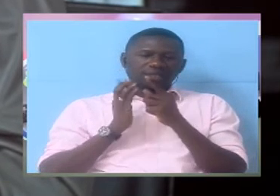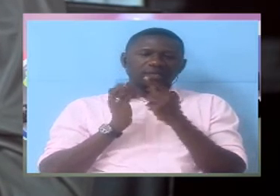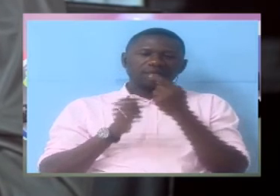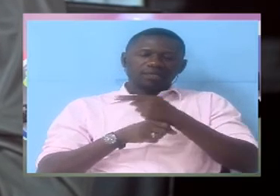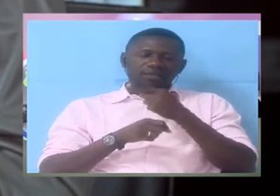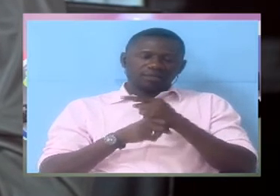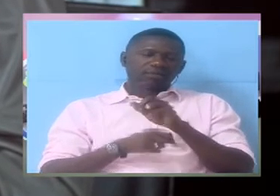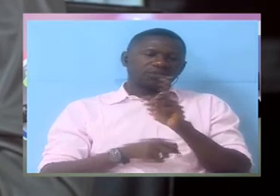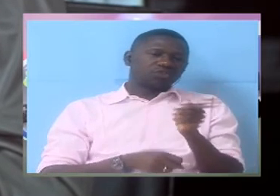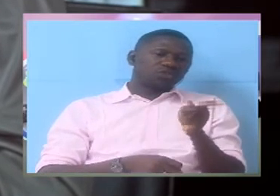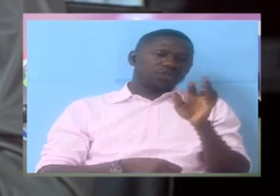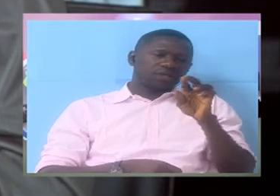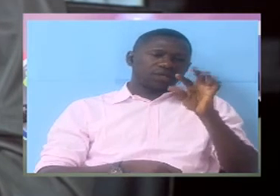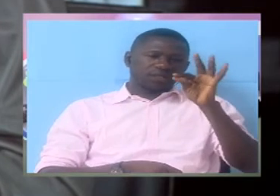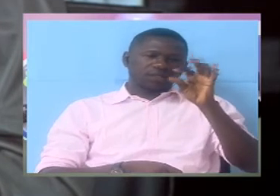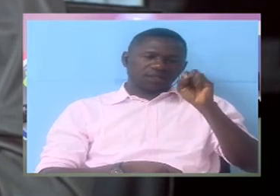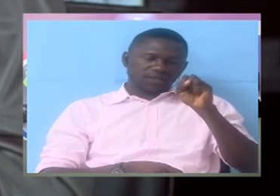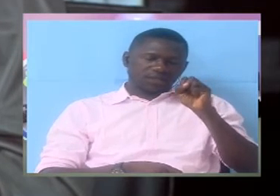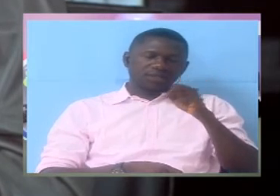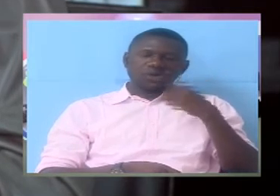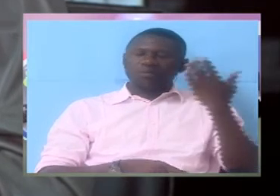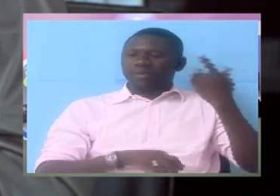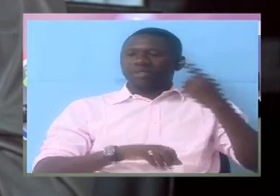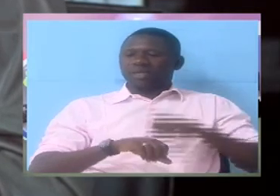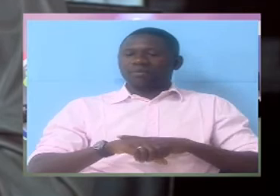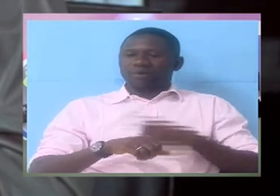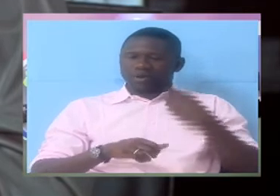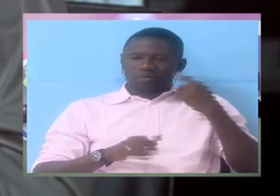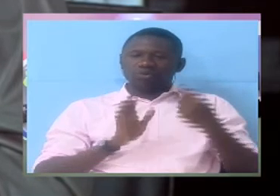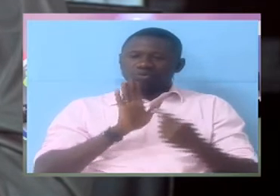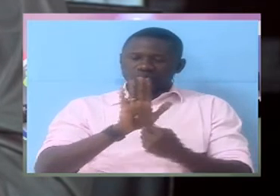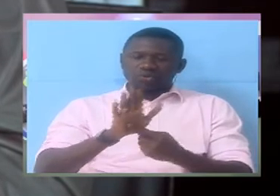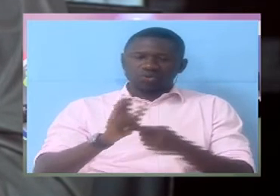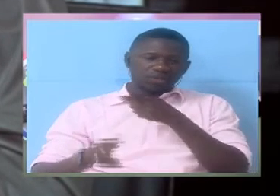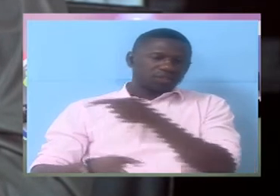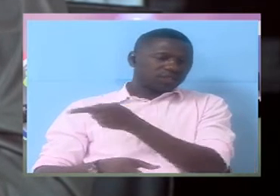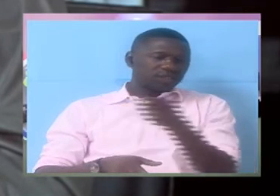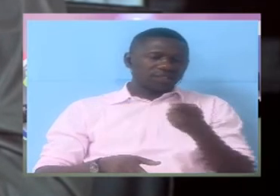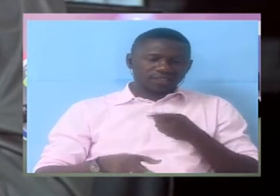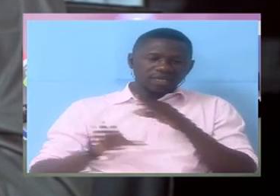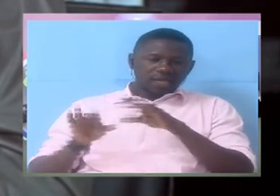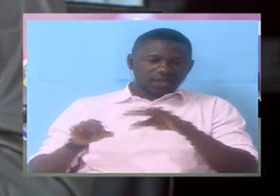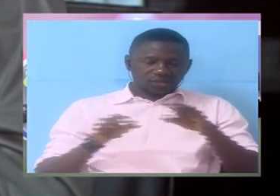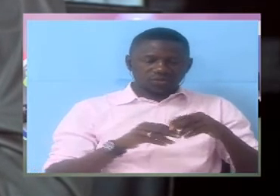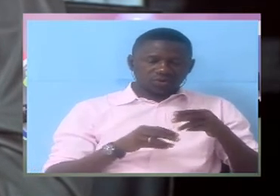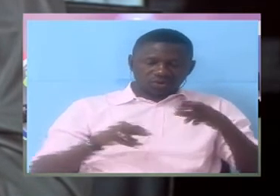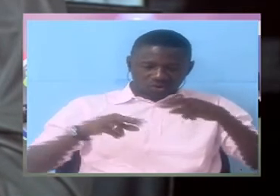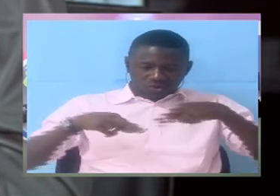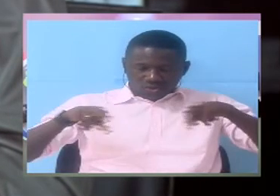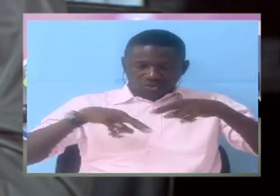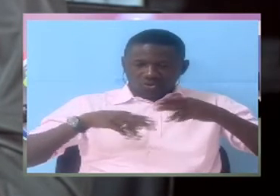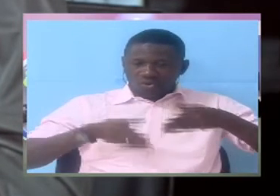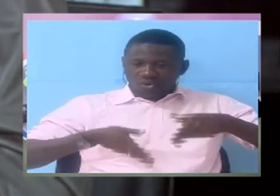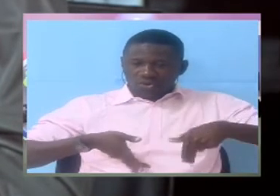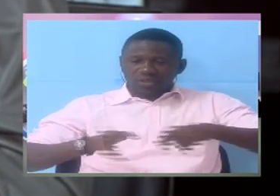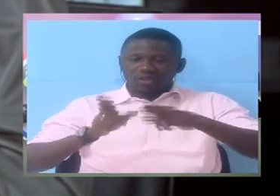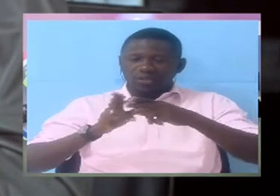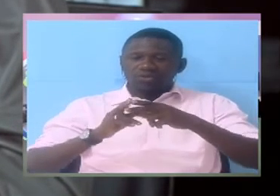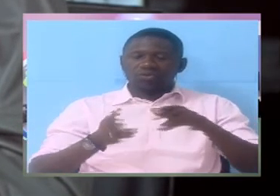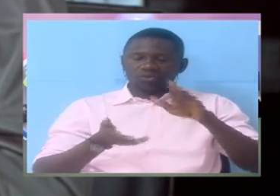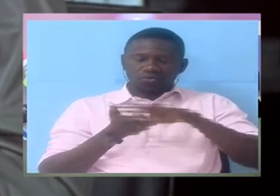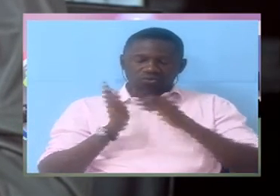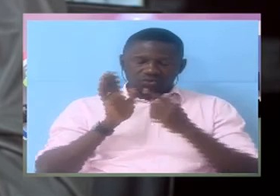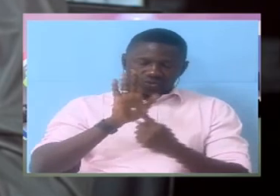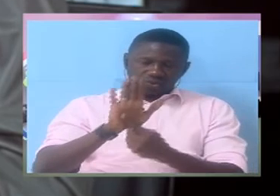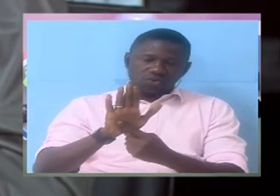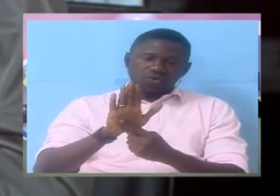could be a time when they will show the actions that you have recorded on the streets to show it on TV when children sit